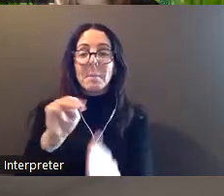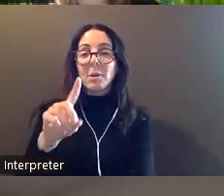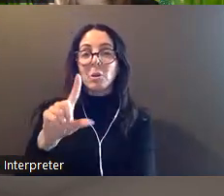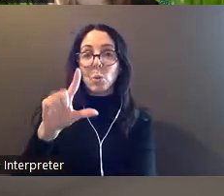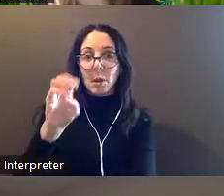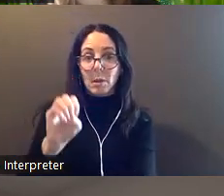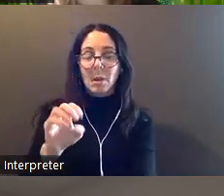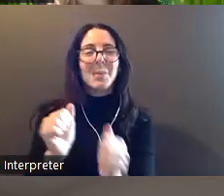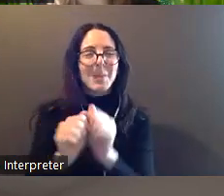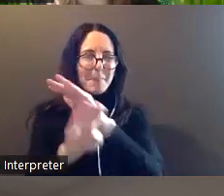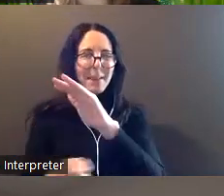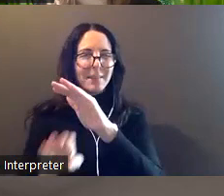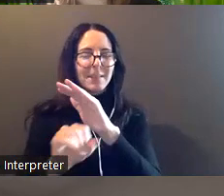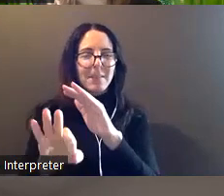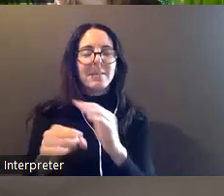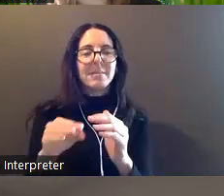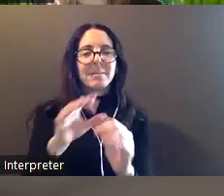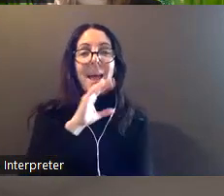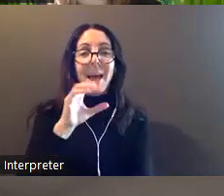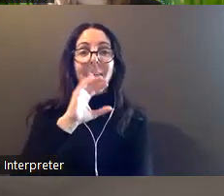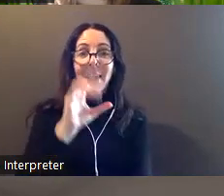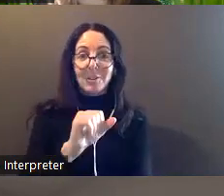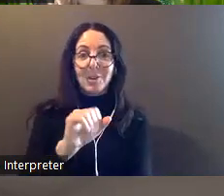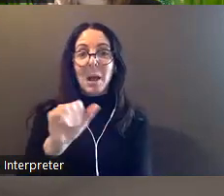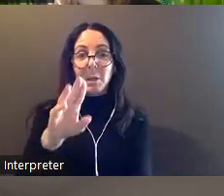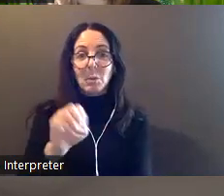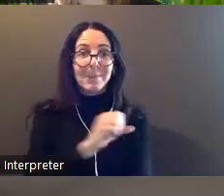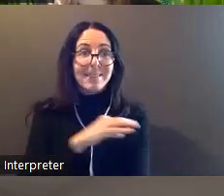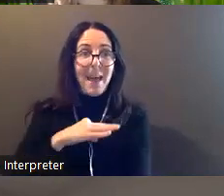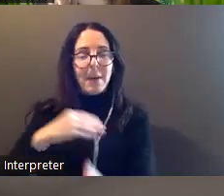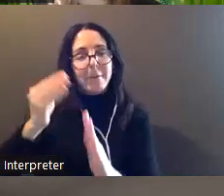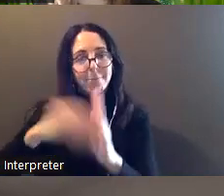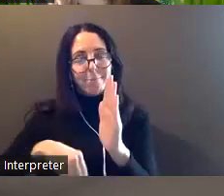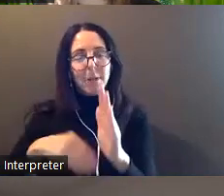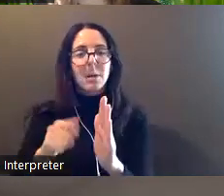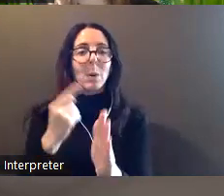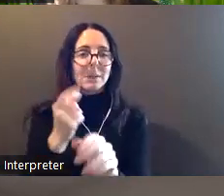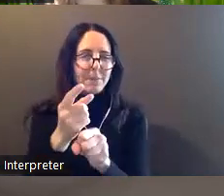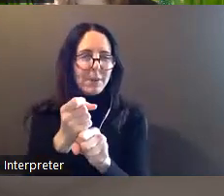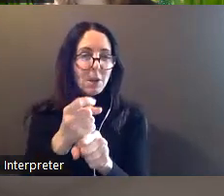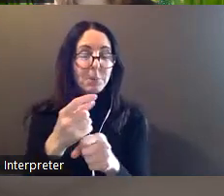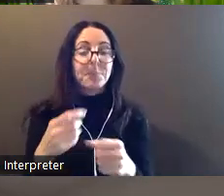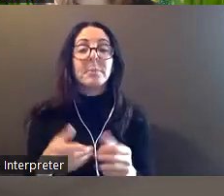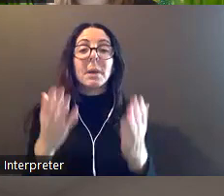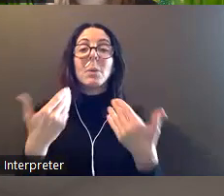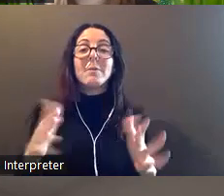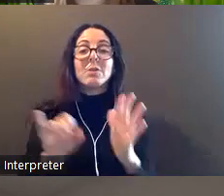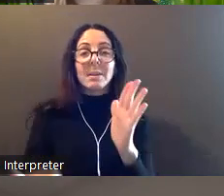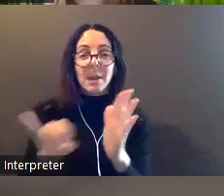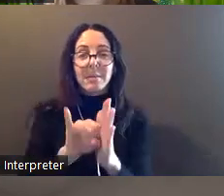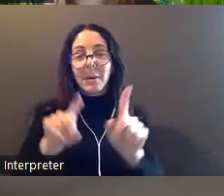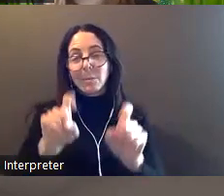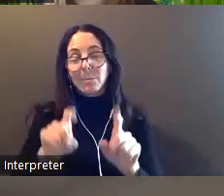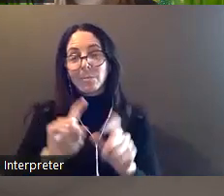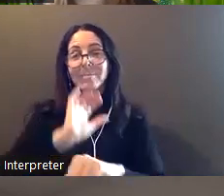on elder abuse, which staff will complete at least once a year. We have identified, trialed, implemented,